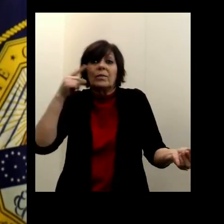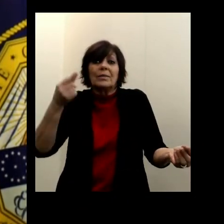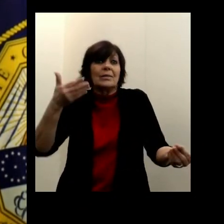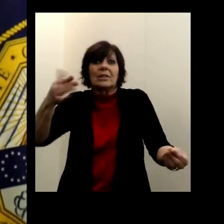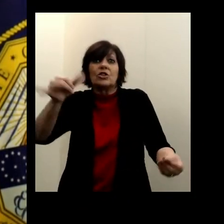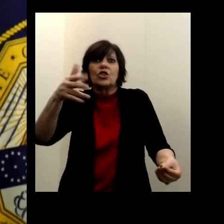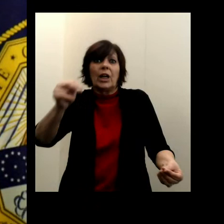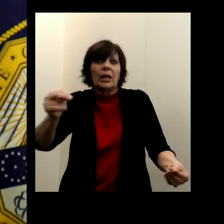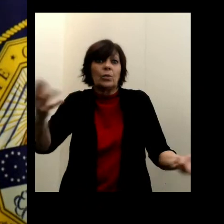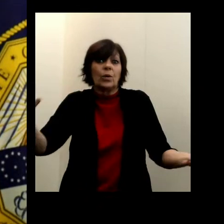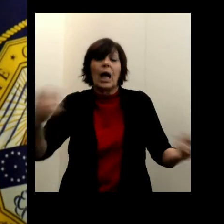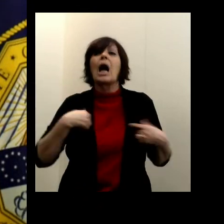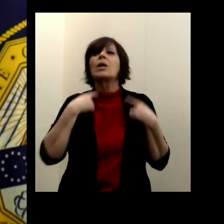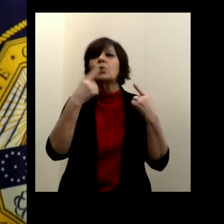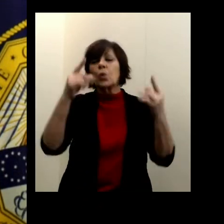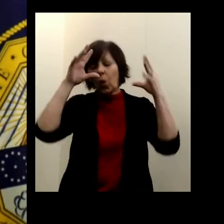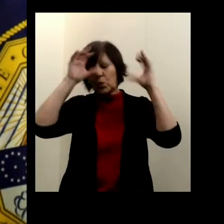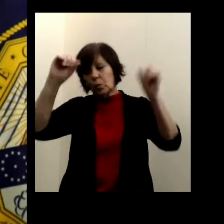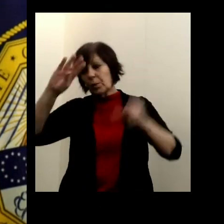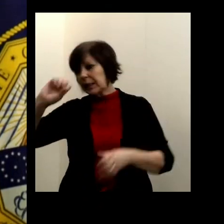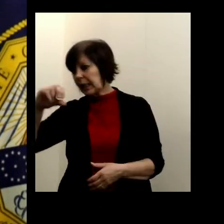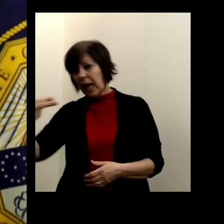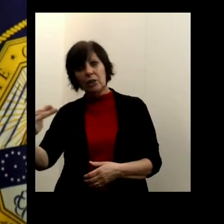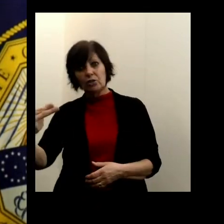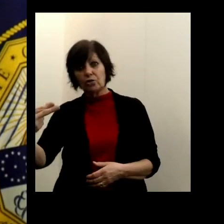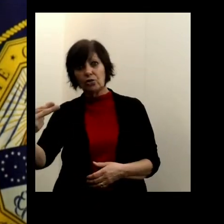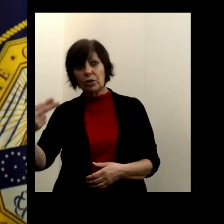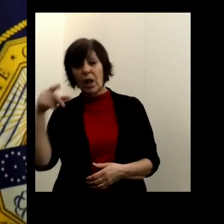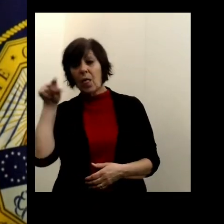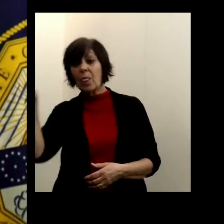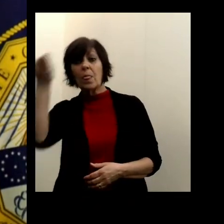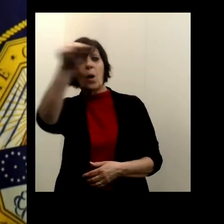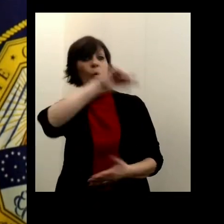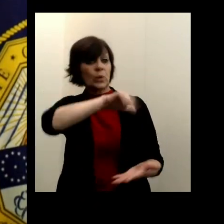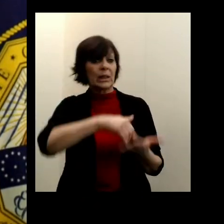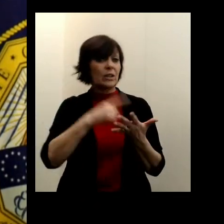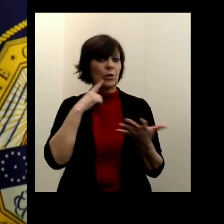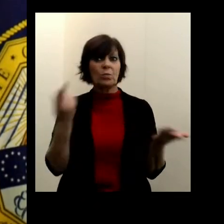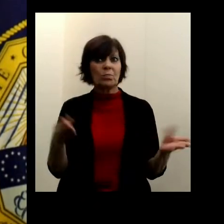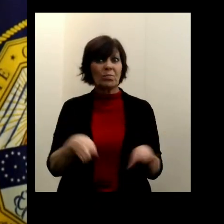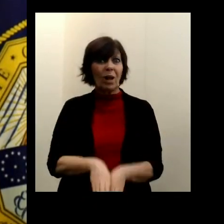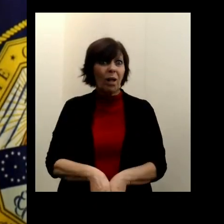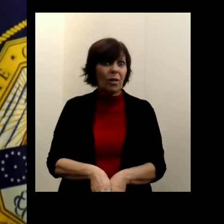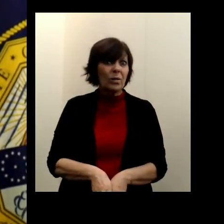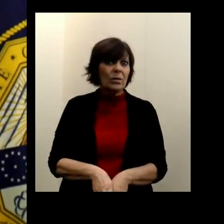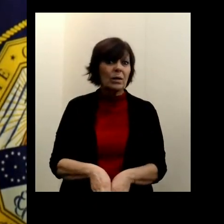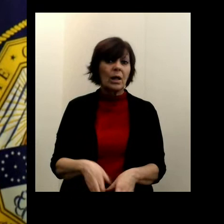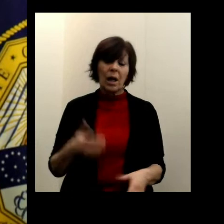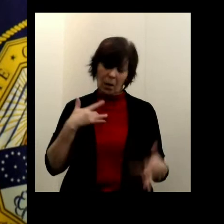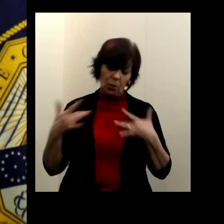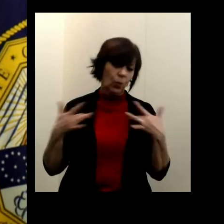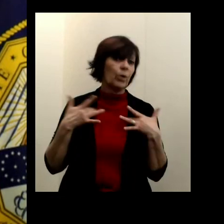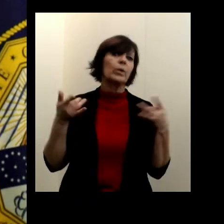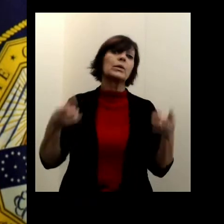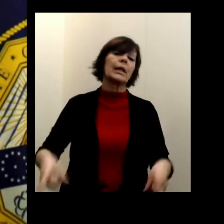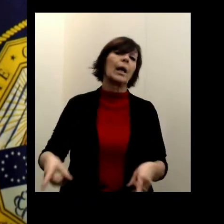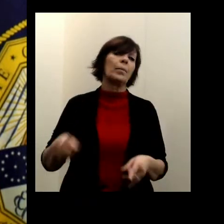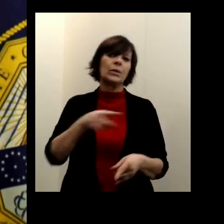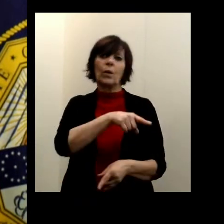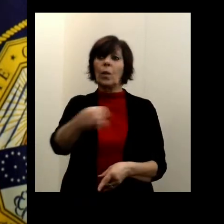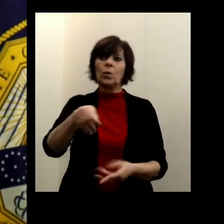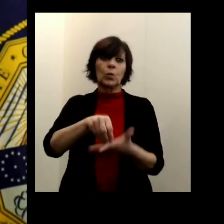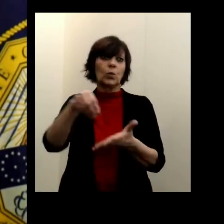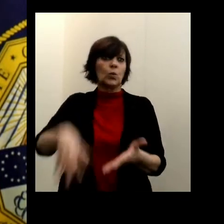January. I told Superintendent Cash that early last week. And I'm very worried what's going to happen to those